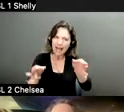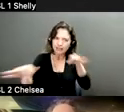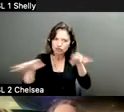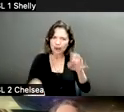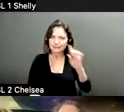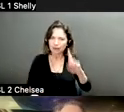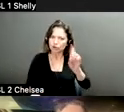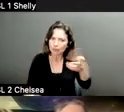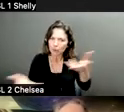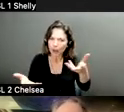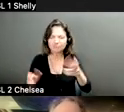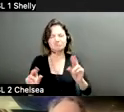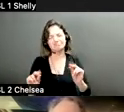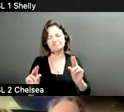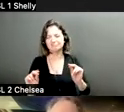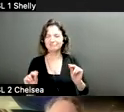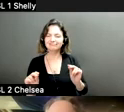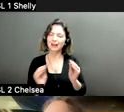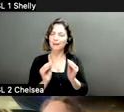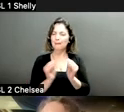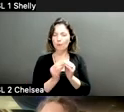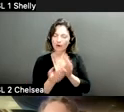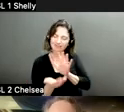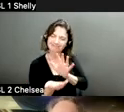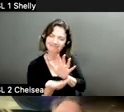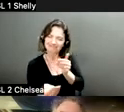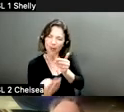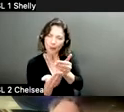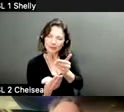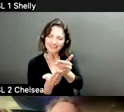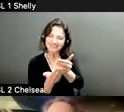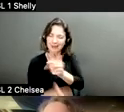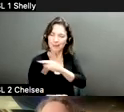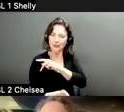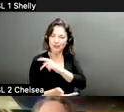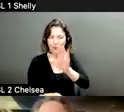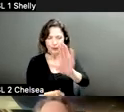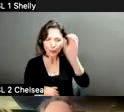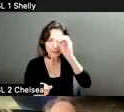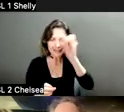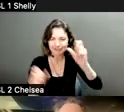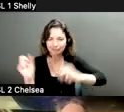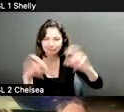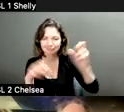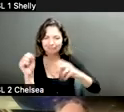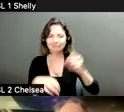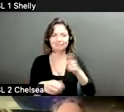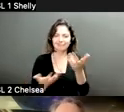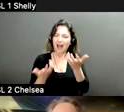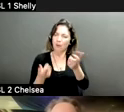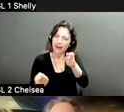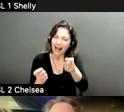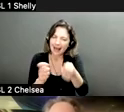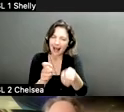I like a more personal and intimate sort of thing, and subjective, and getting opinions and adaptations, and, you know,